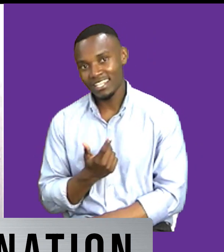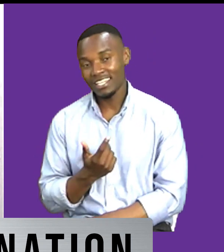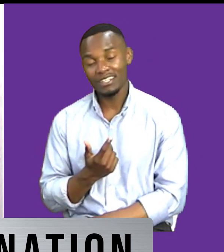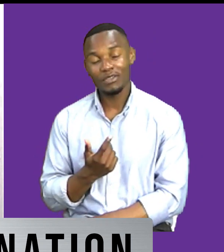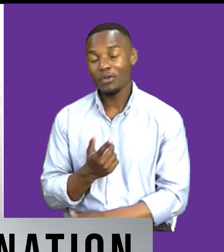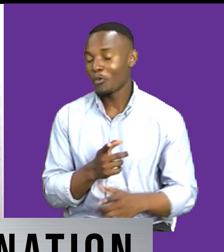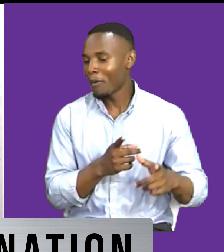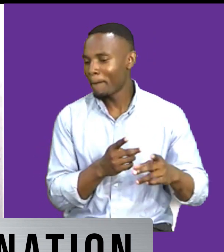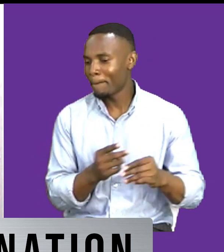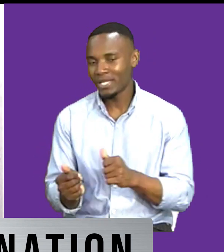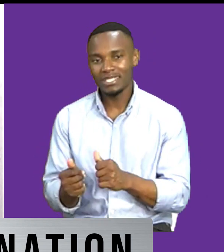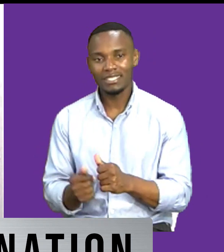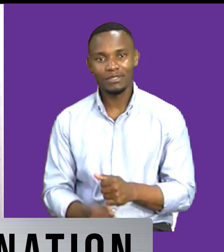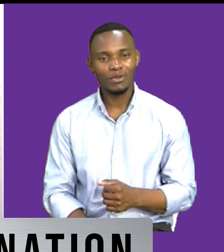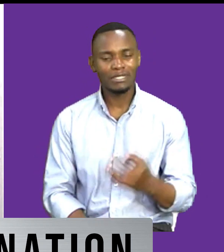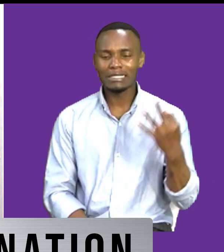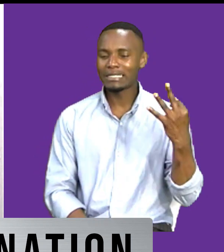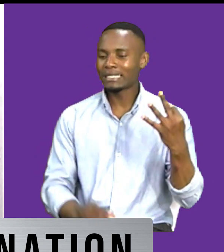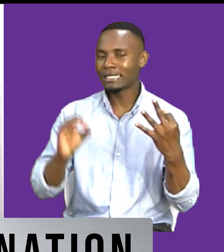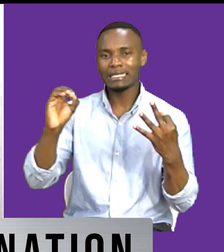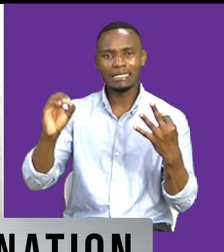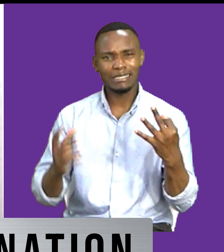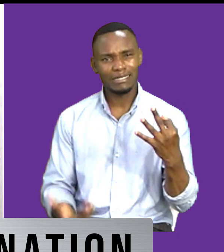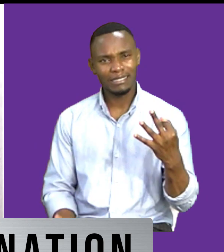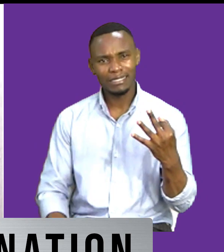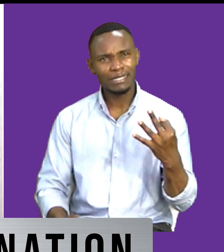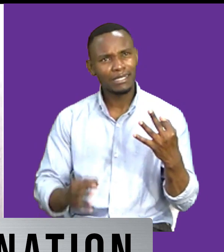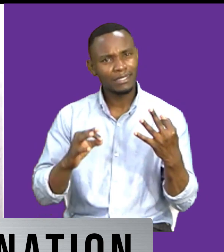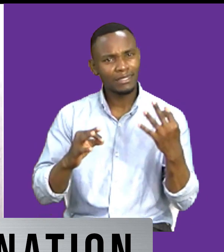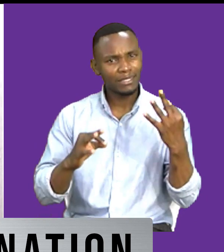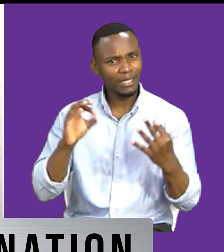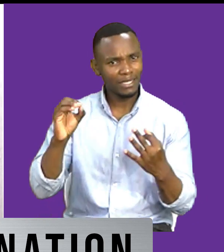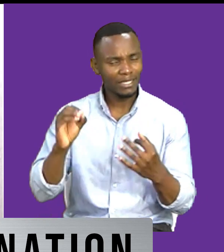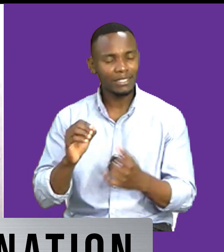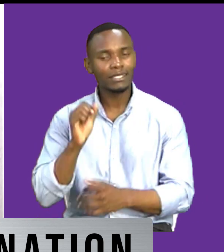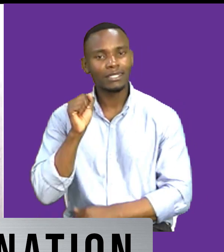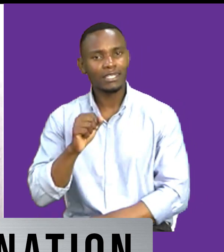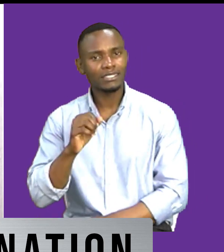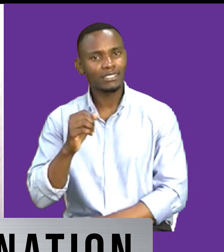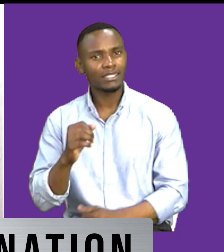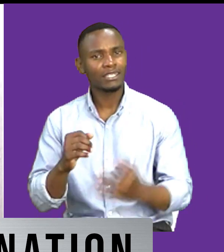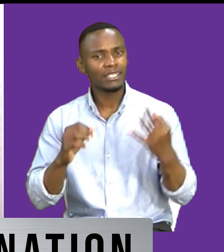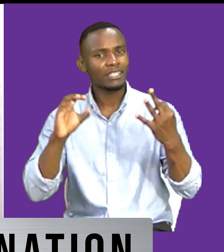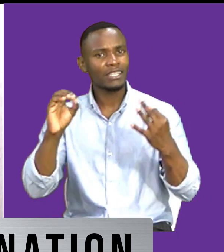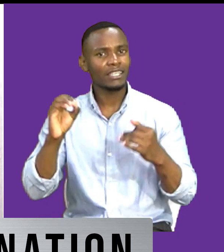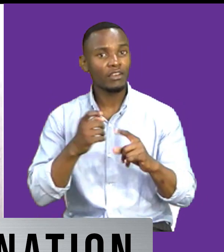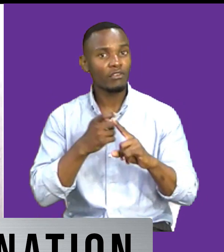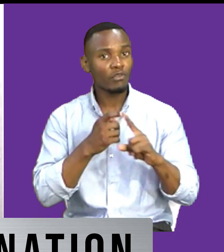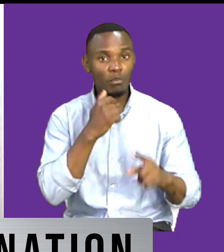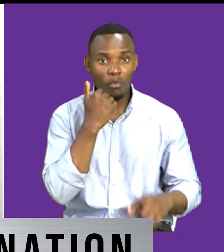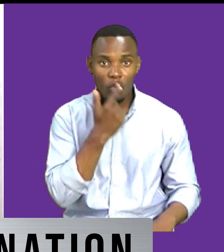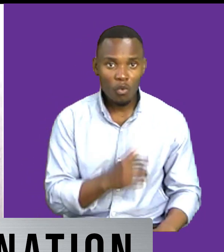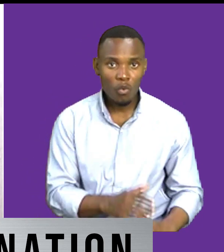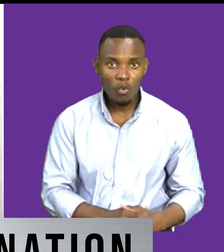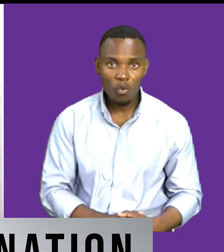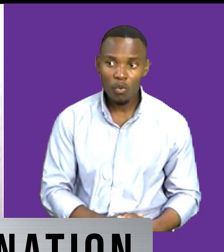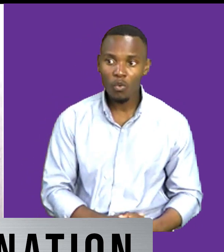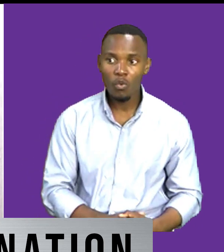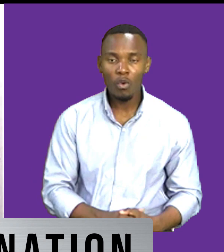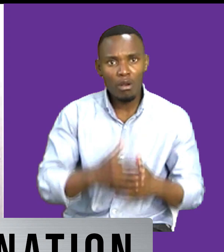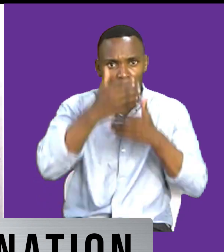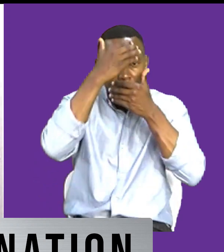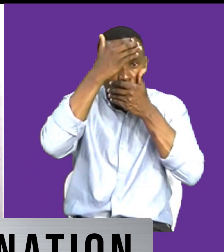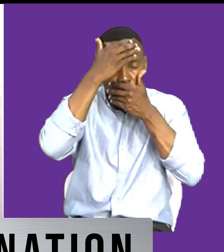Beaten 3-0? Really beaten seriously. Was it 3-0 or 5-0? 3-0, but... By who? Morocco. Morocco is the